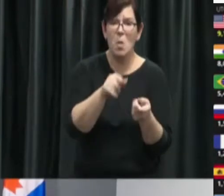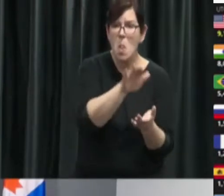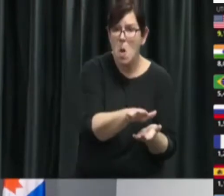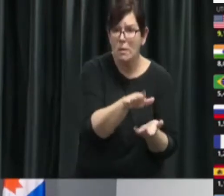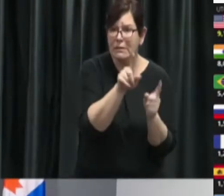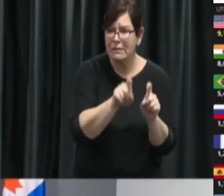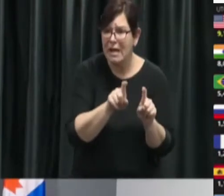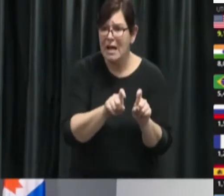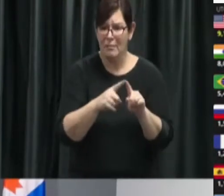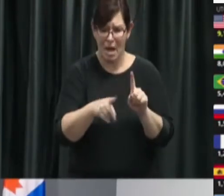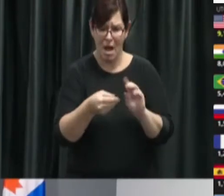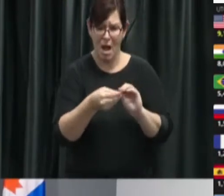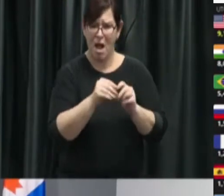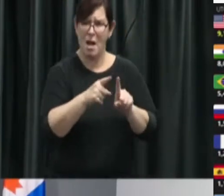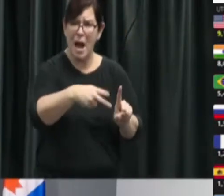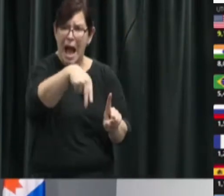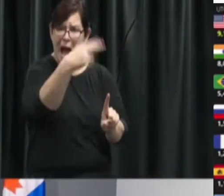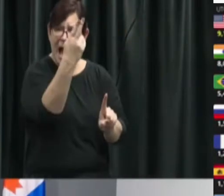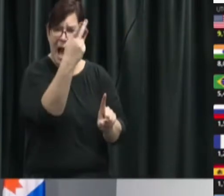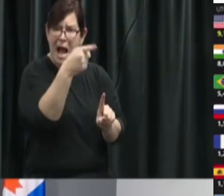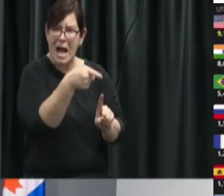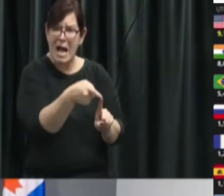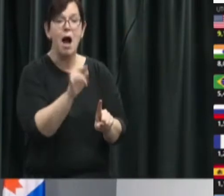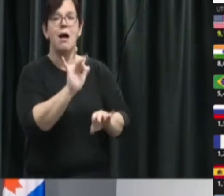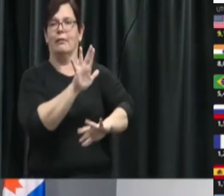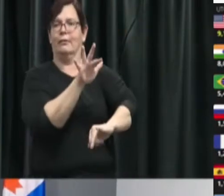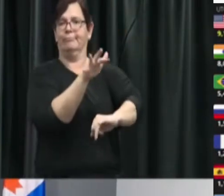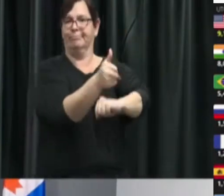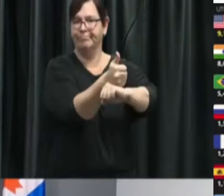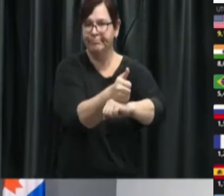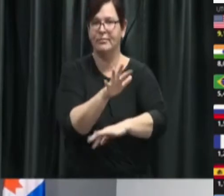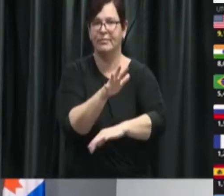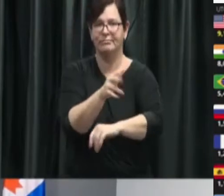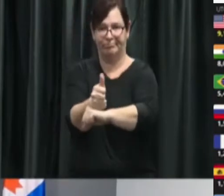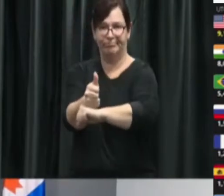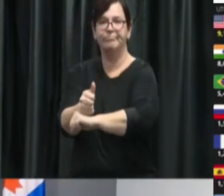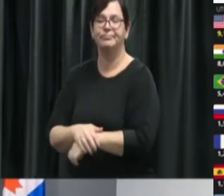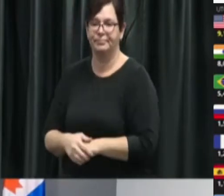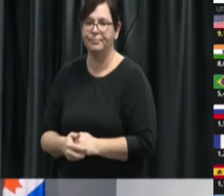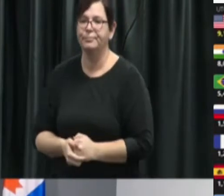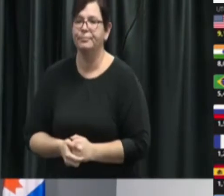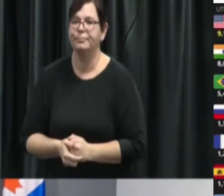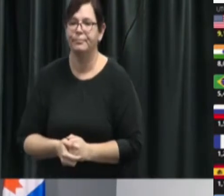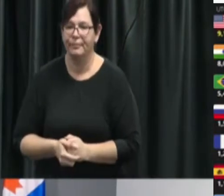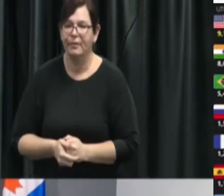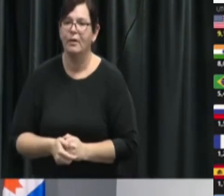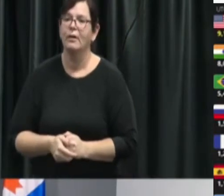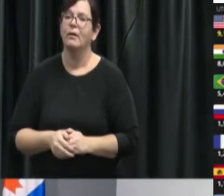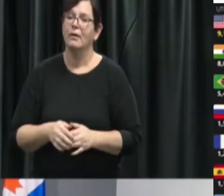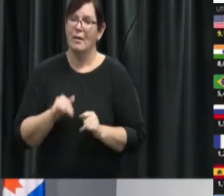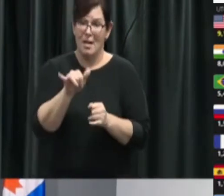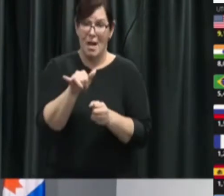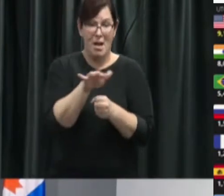of COVID-19 infections. These are areas that would benefit most from increased access to testing.